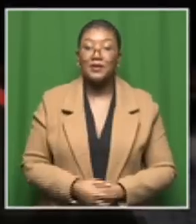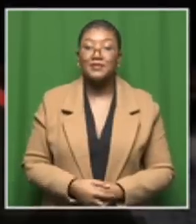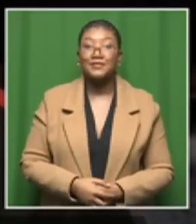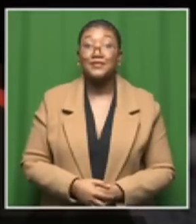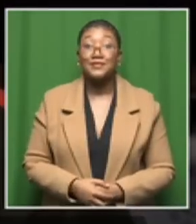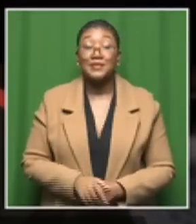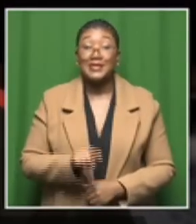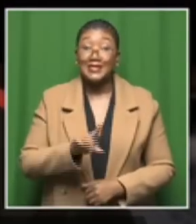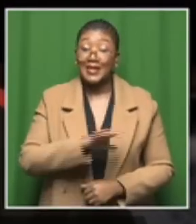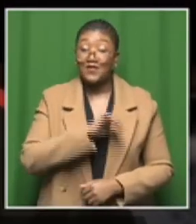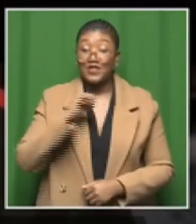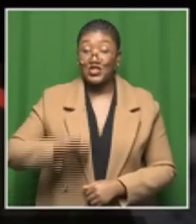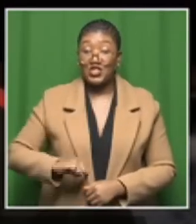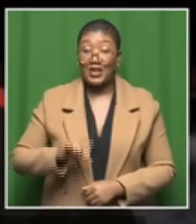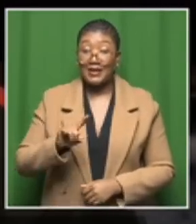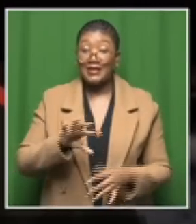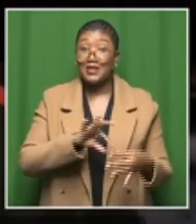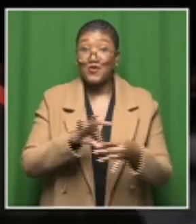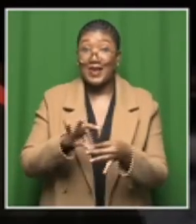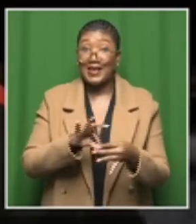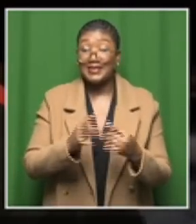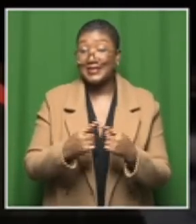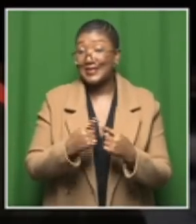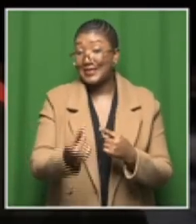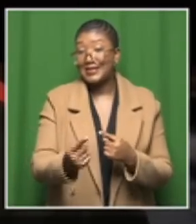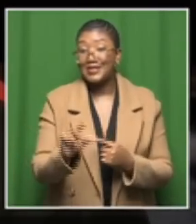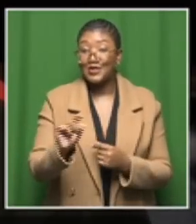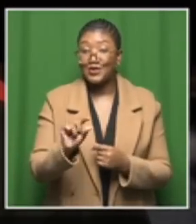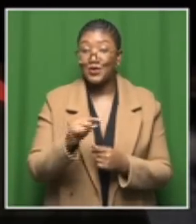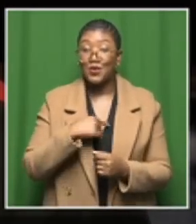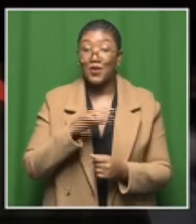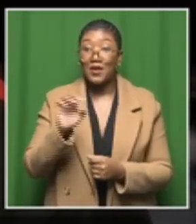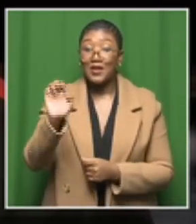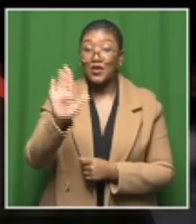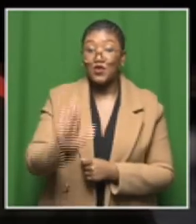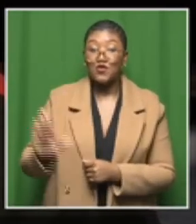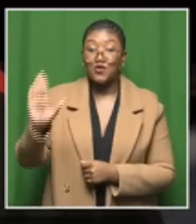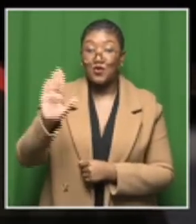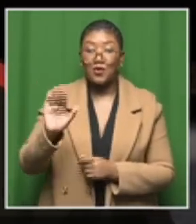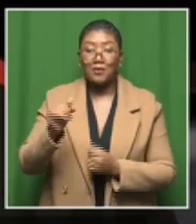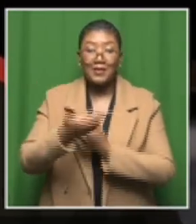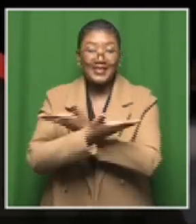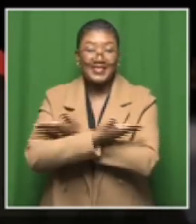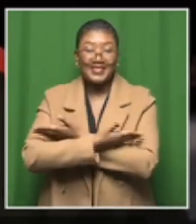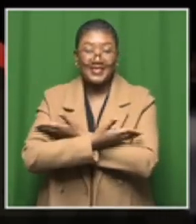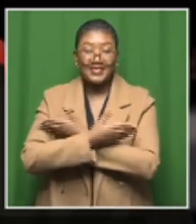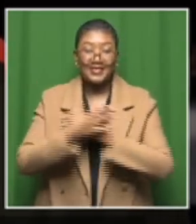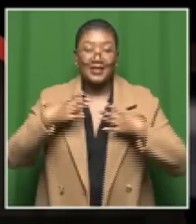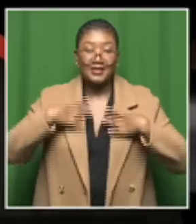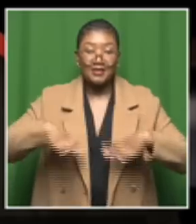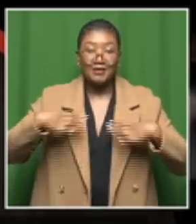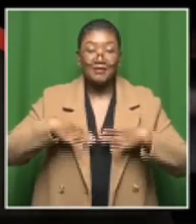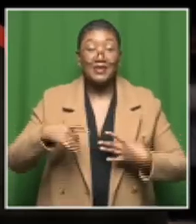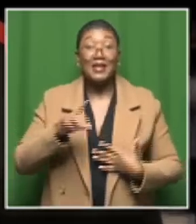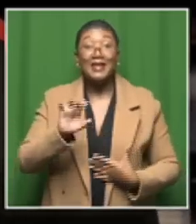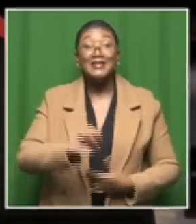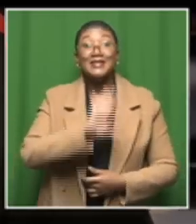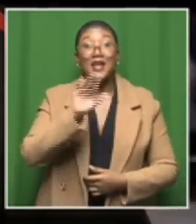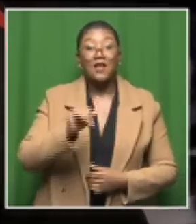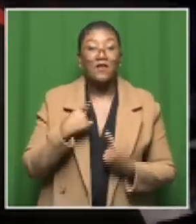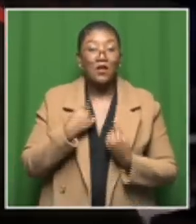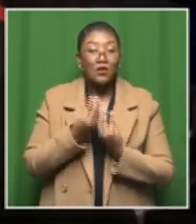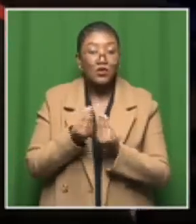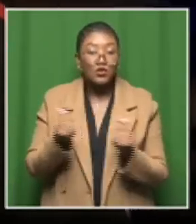We'll definitely pick it up in the coming weeks with you, because this union's T-shirts that you are wearing, the South African Clothing and Textile Workers Union,